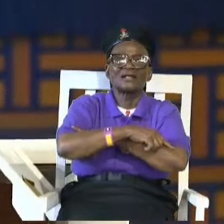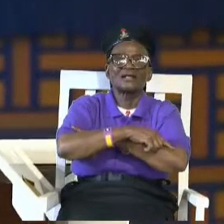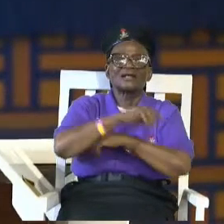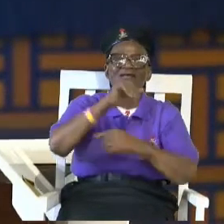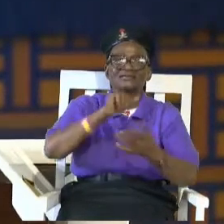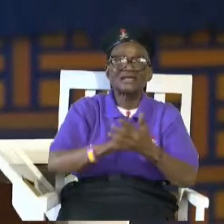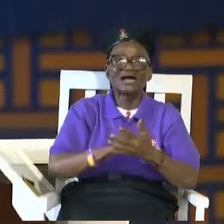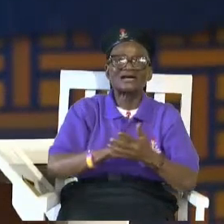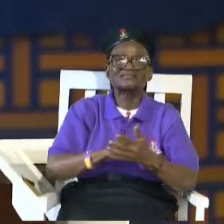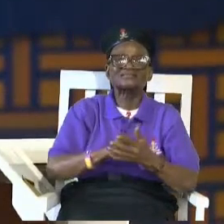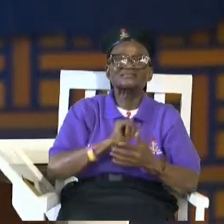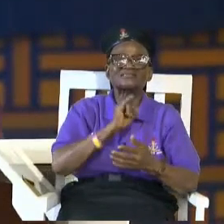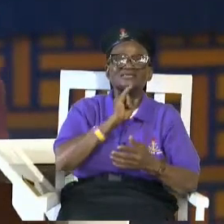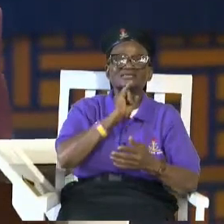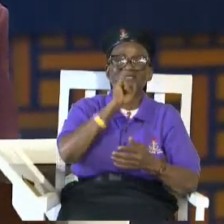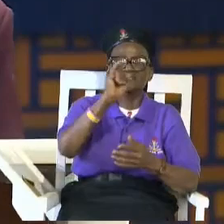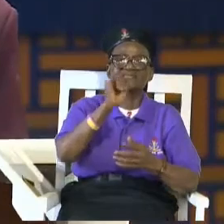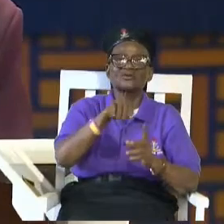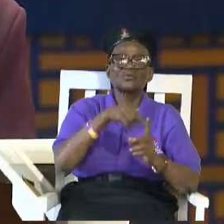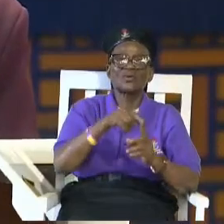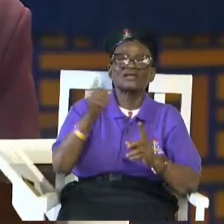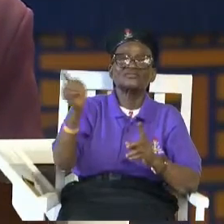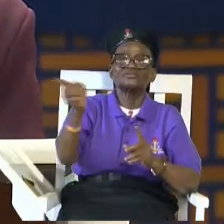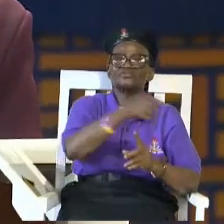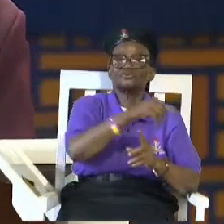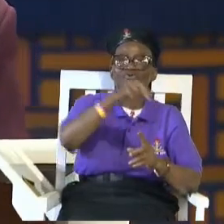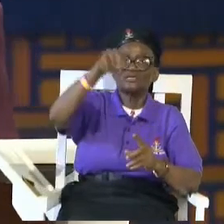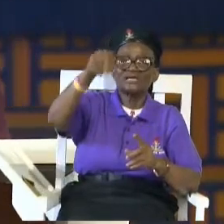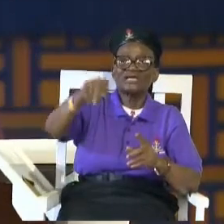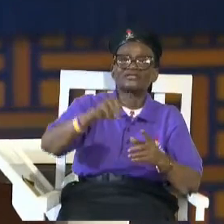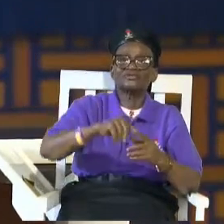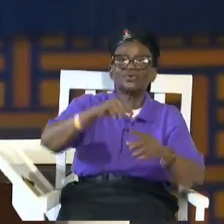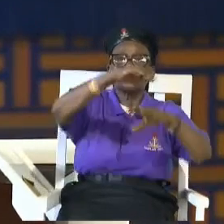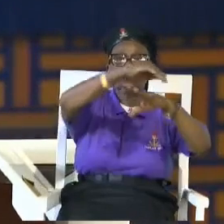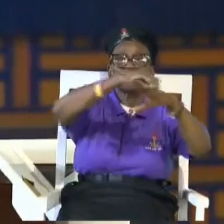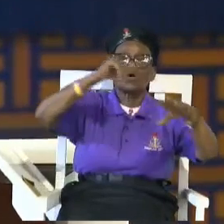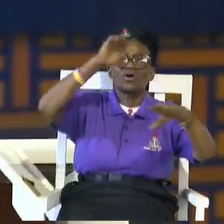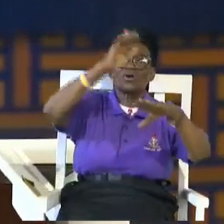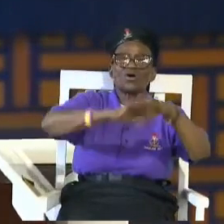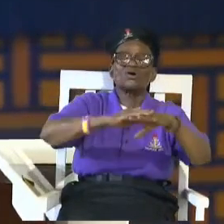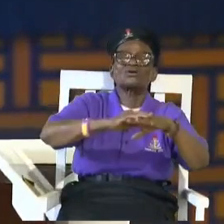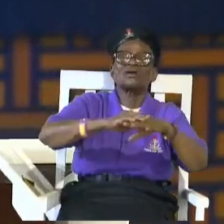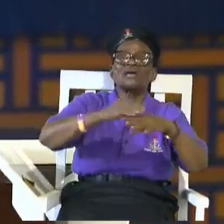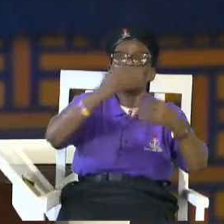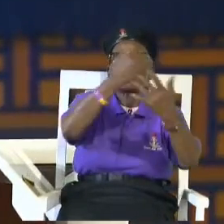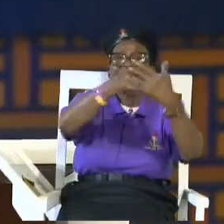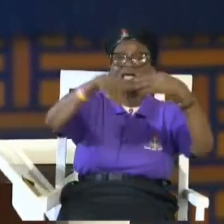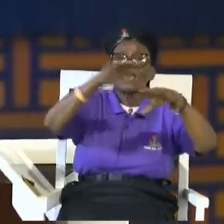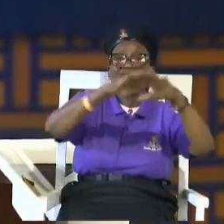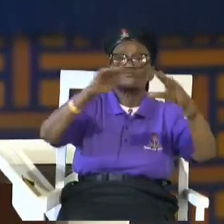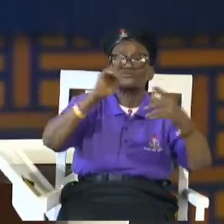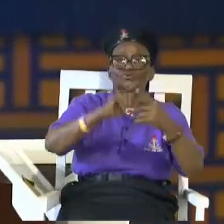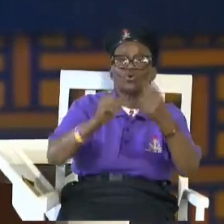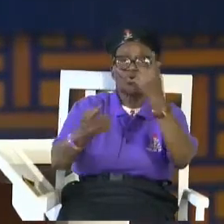That's when you need to call on heaven to come and intervene.